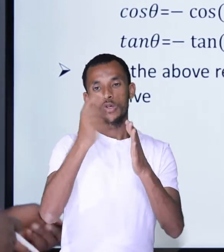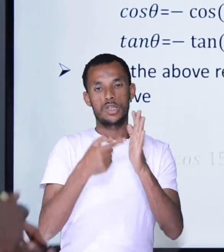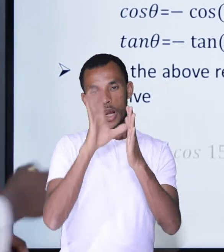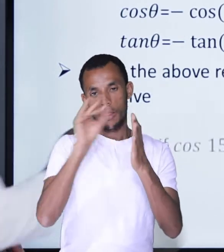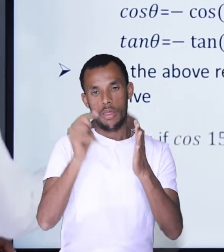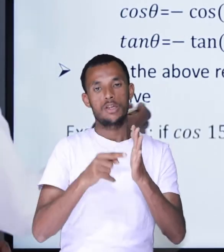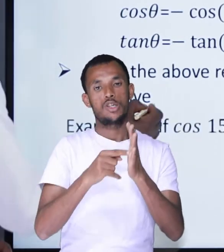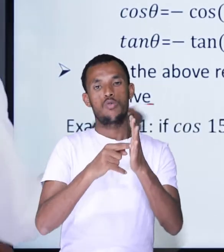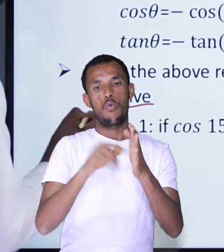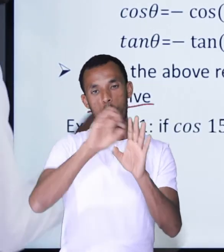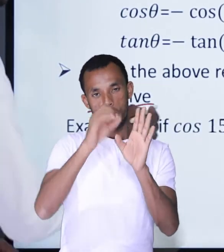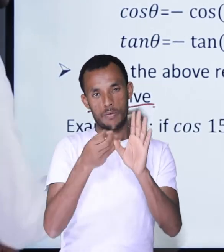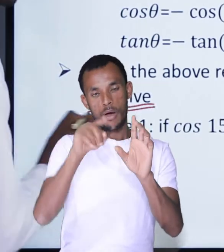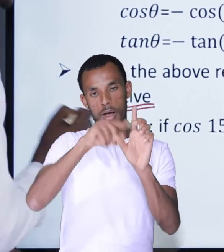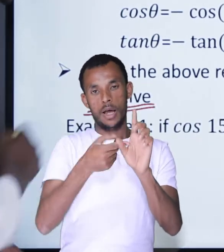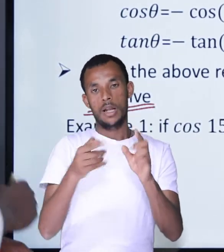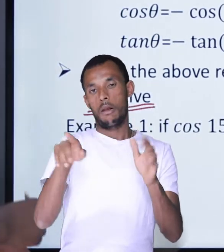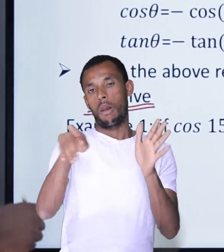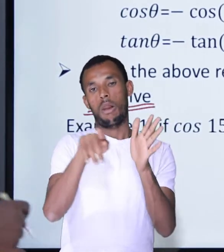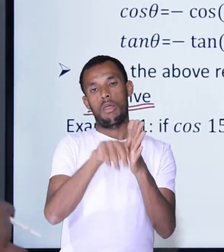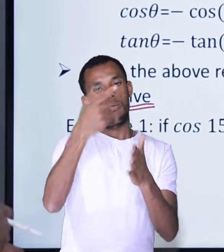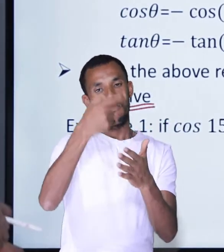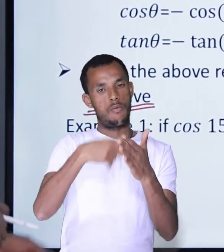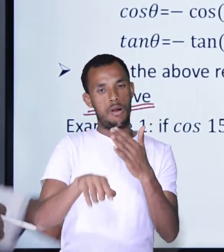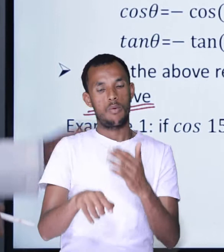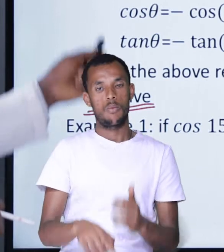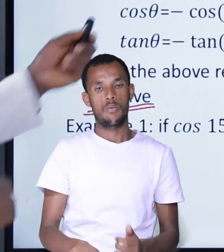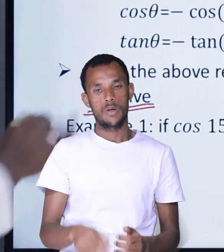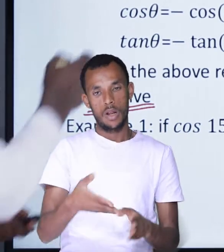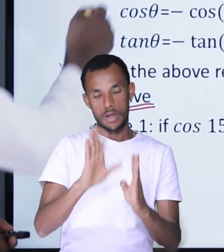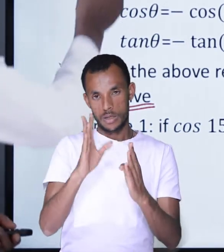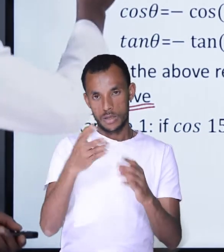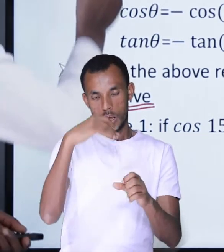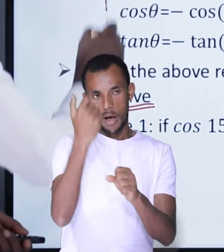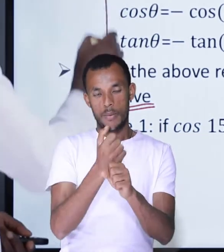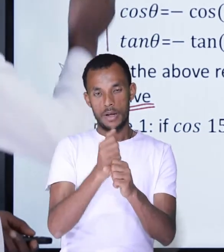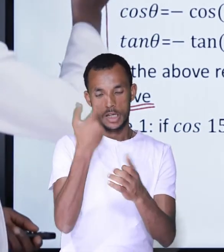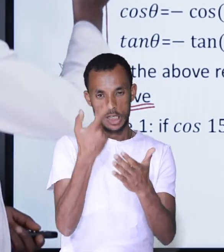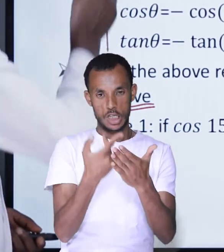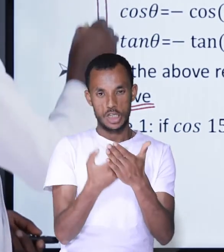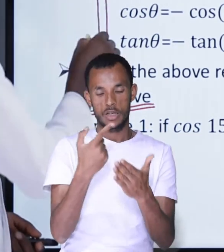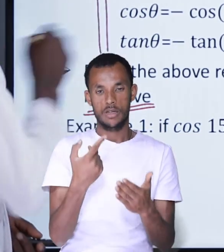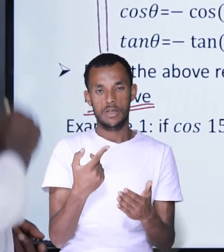obtuse angle is negative. They have negative value. So let's apply this